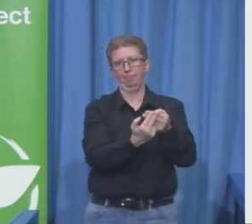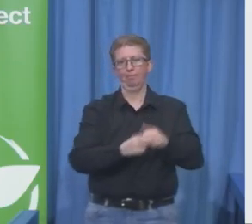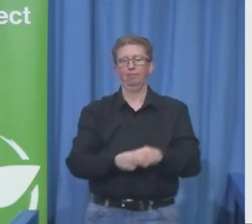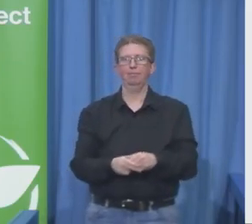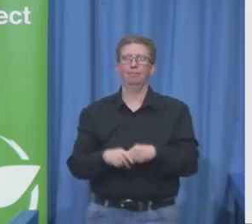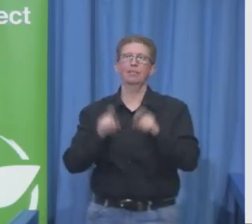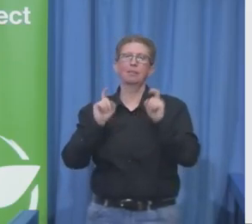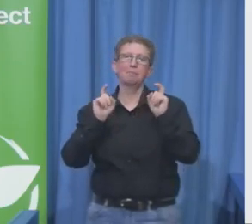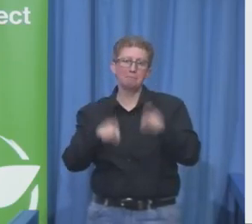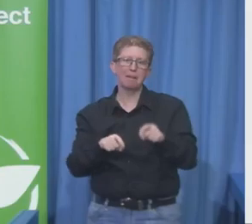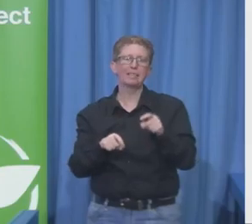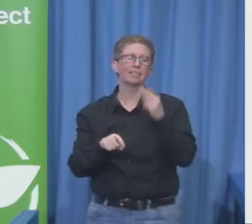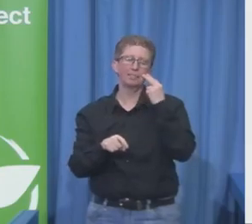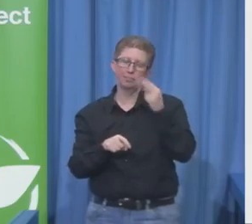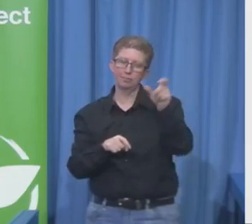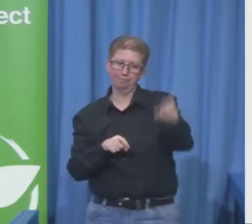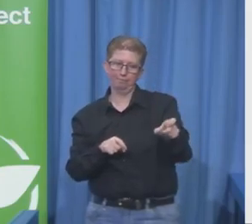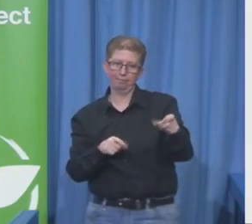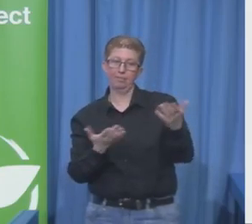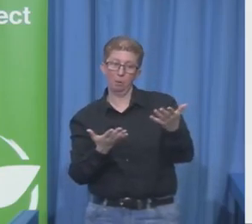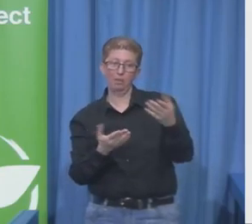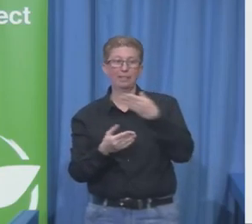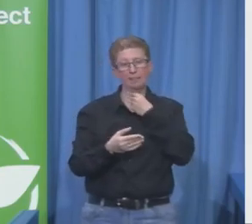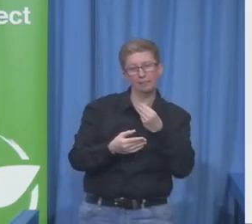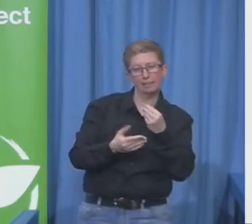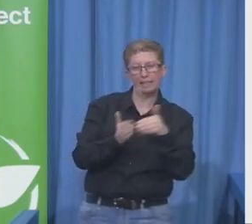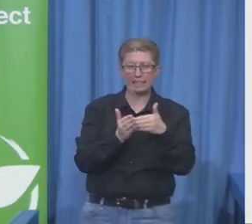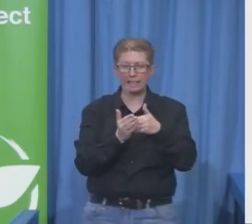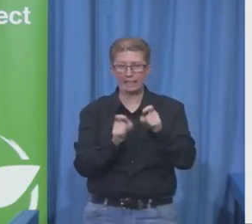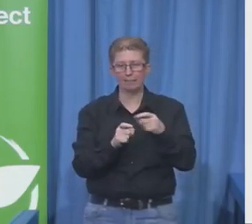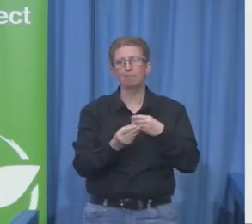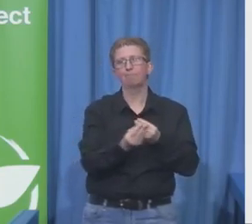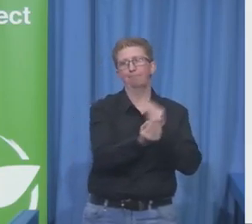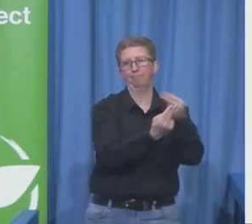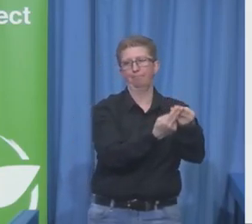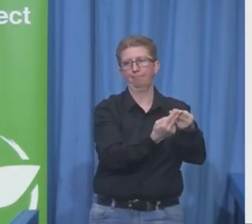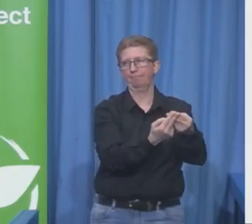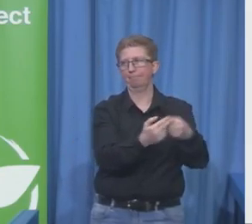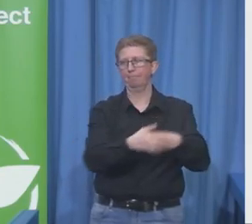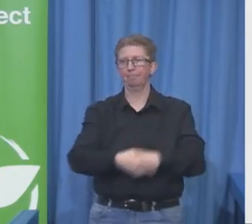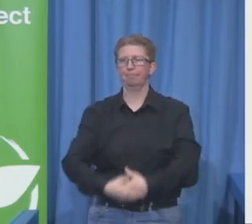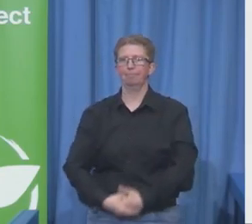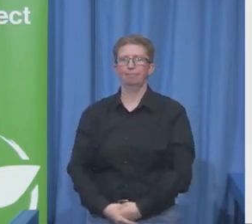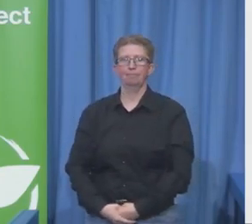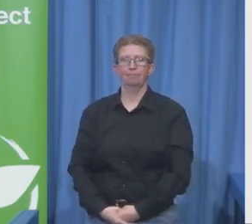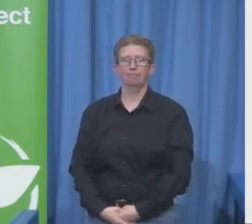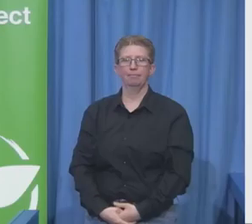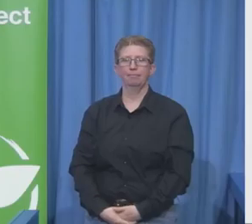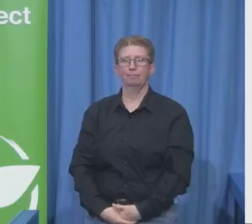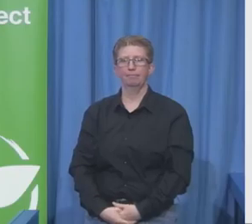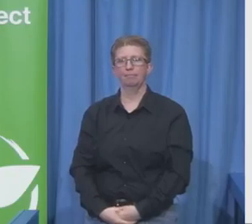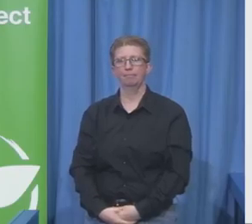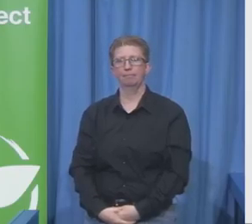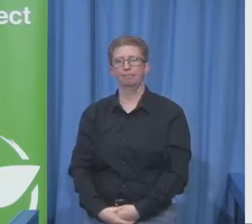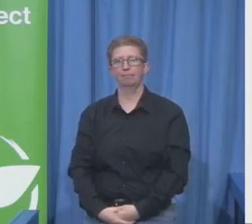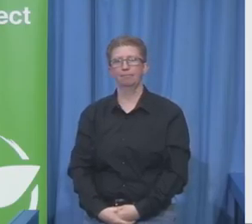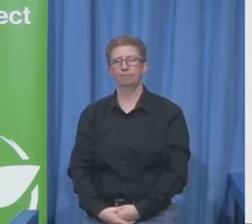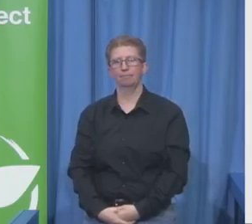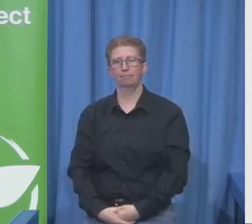So I'm actually aware of only one case in Wipro where we have a person with